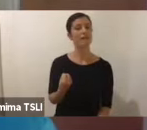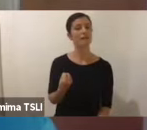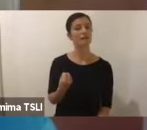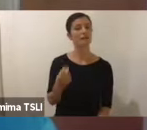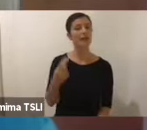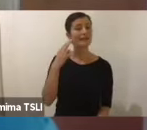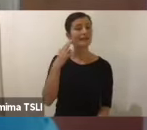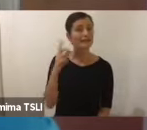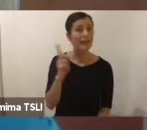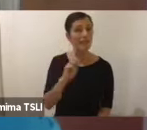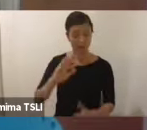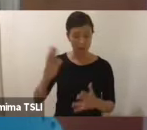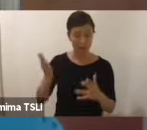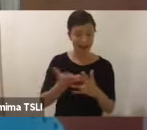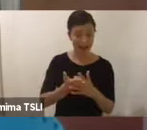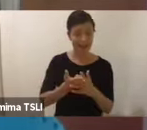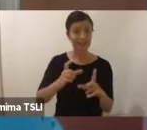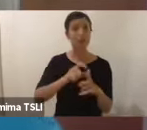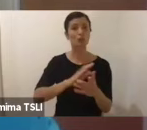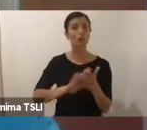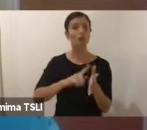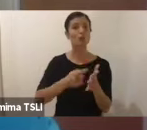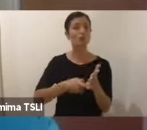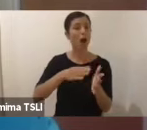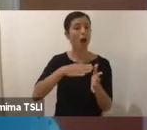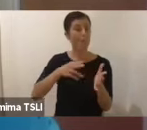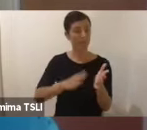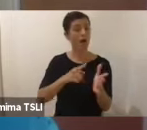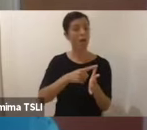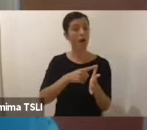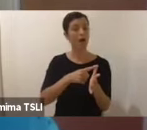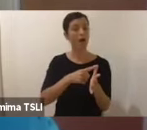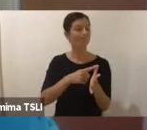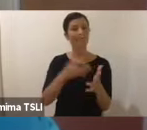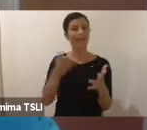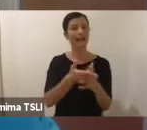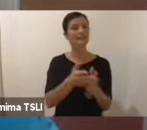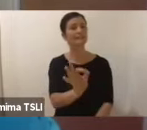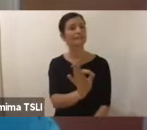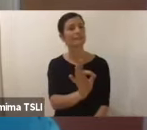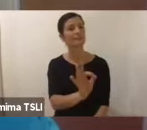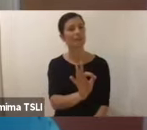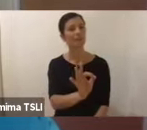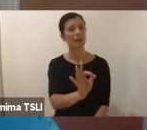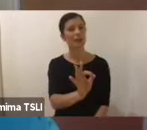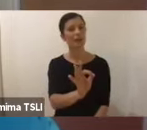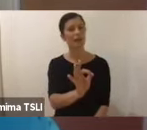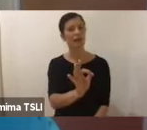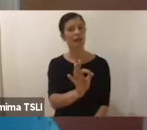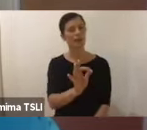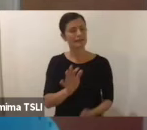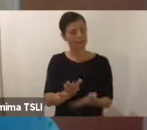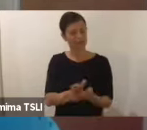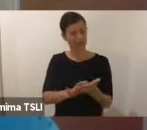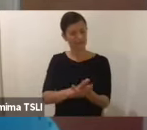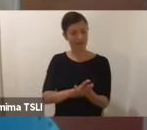thinking well why i don't want to be expelled for being ableist and i wouldn't want i wouldn't want to expel somebody for being racist